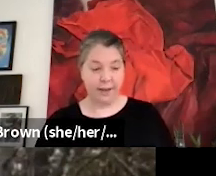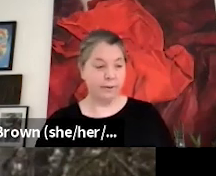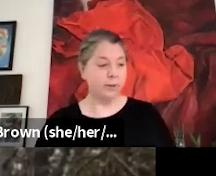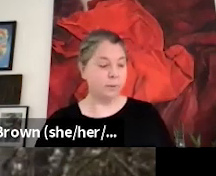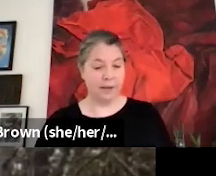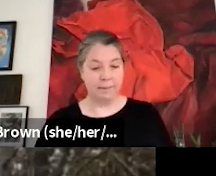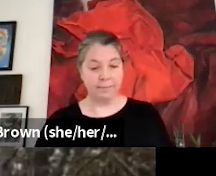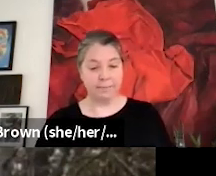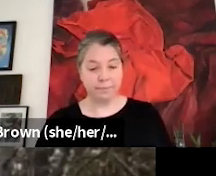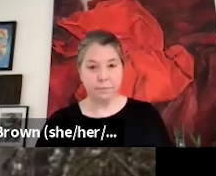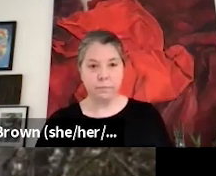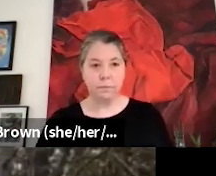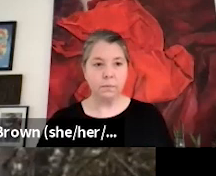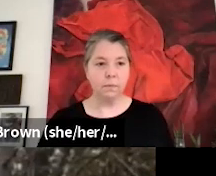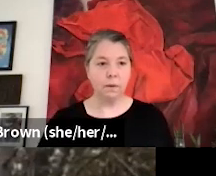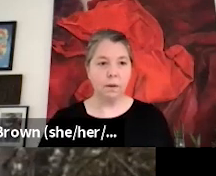our values would become.